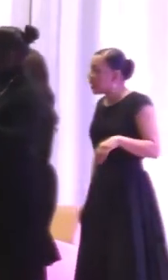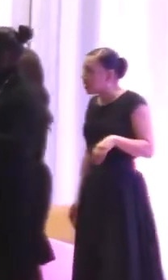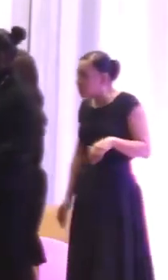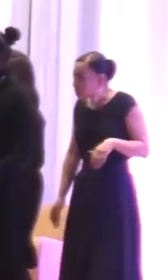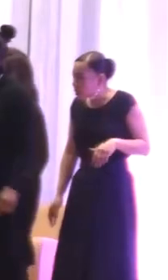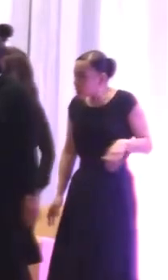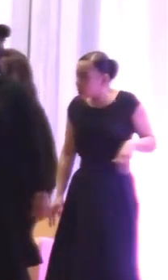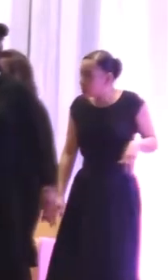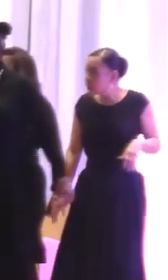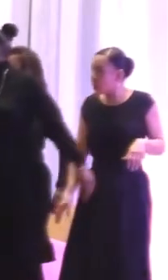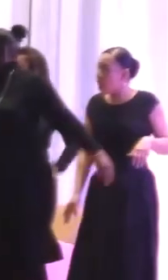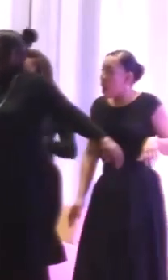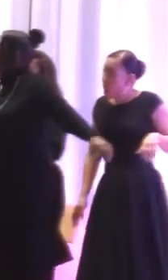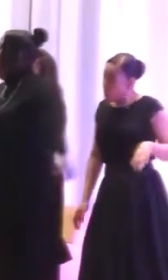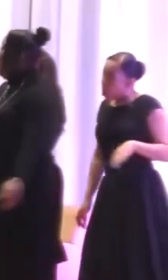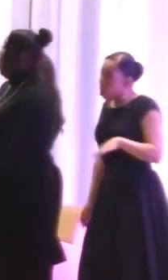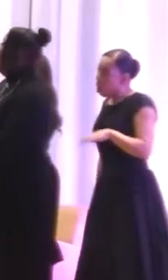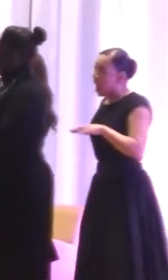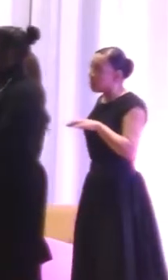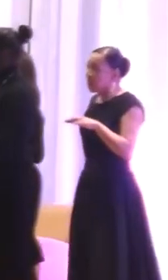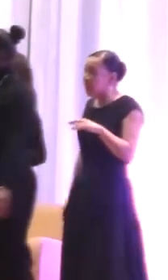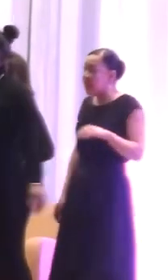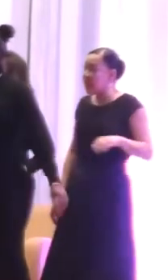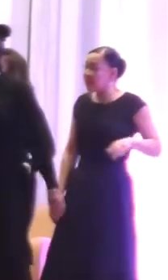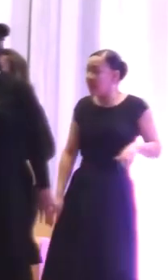I tell you, it was a happy day